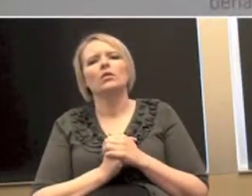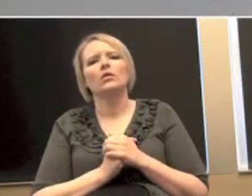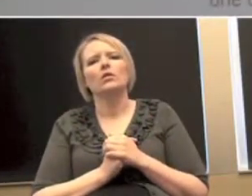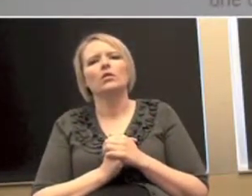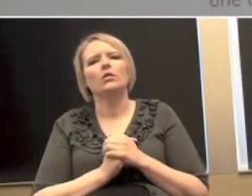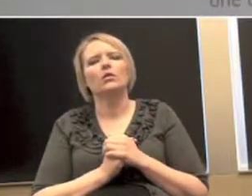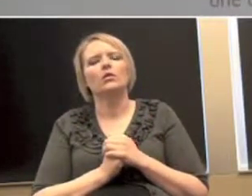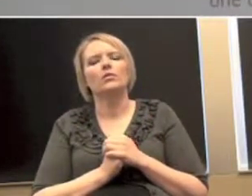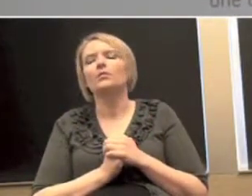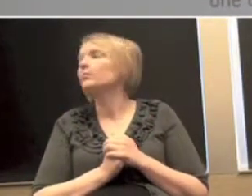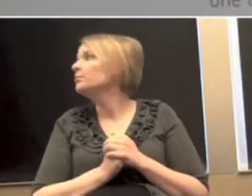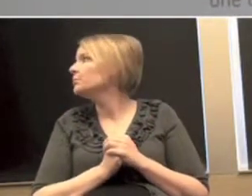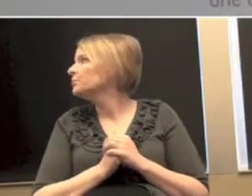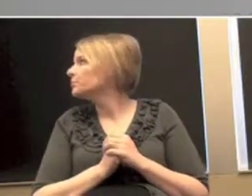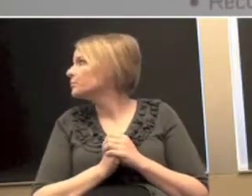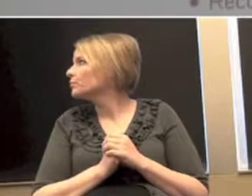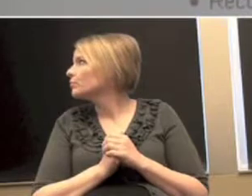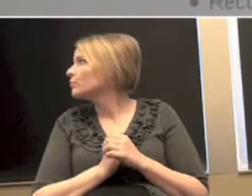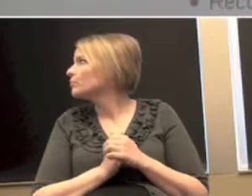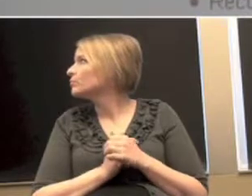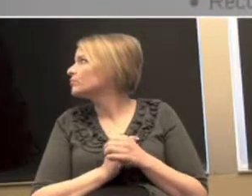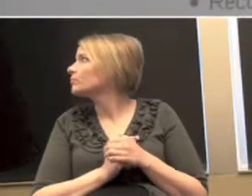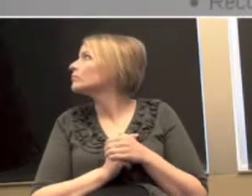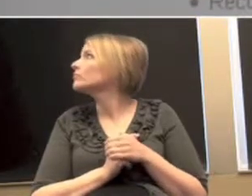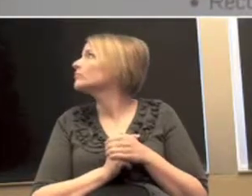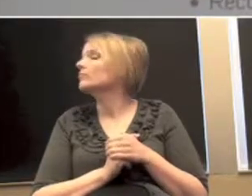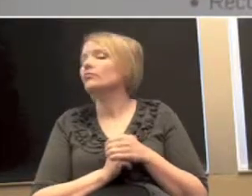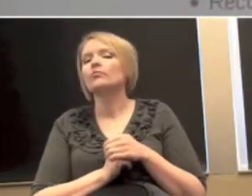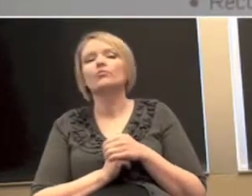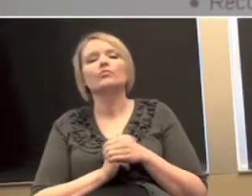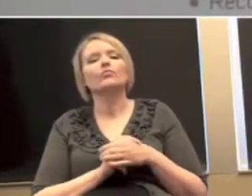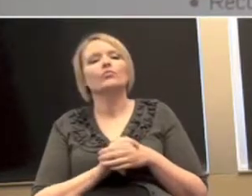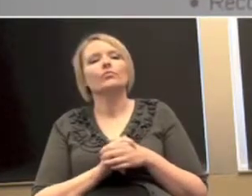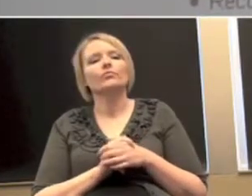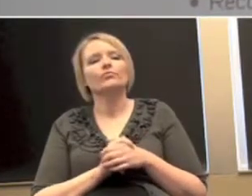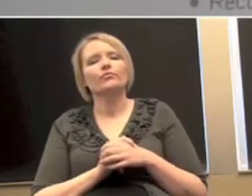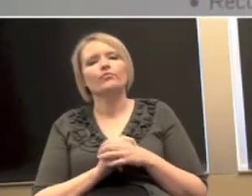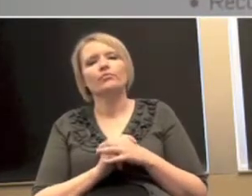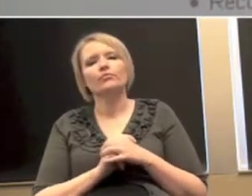All right, you can print the documents. Okay,